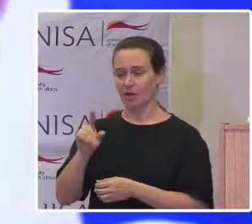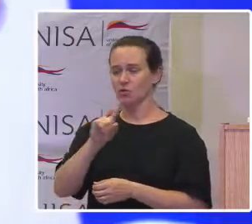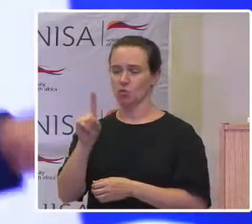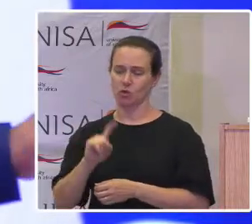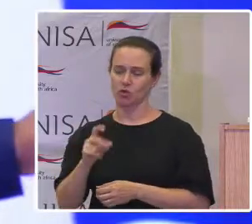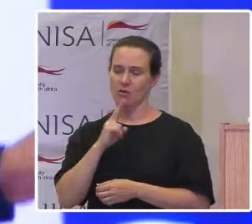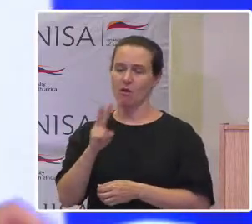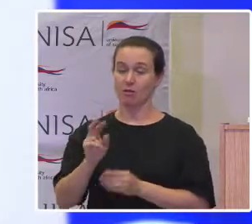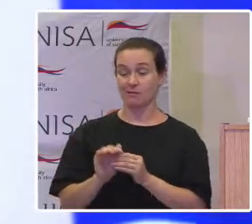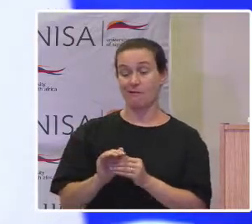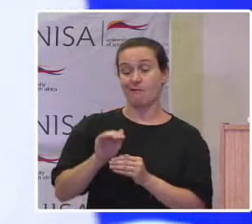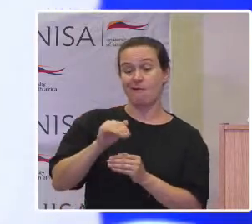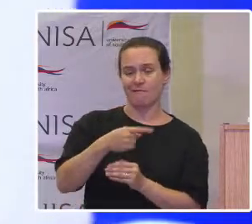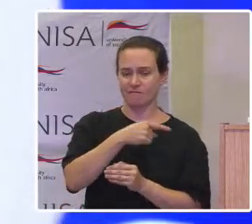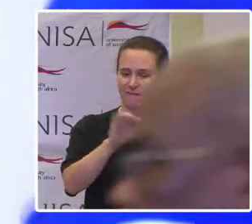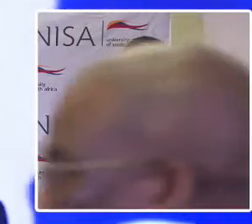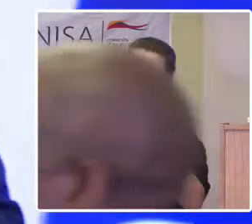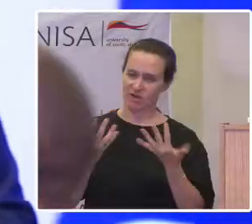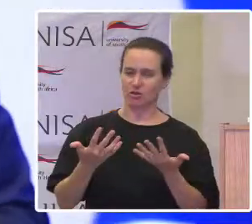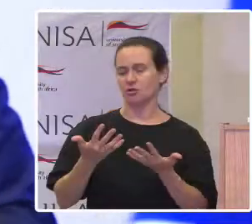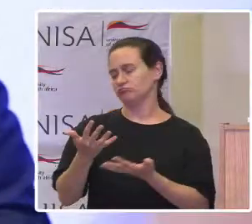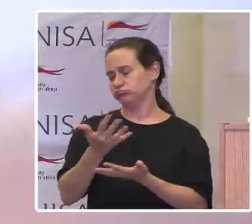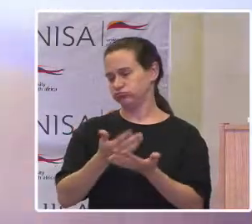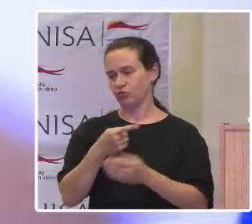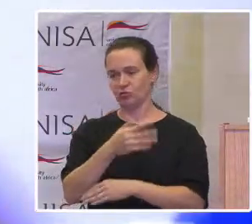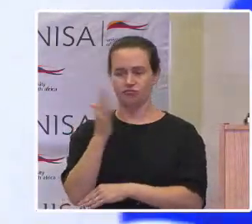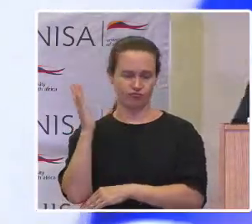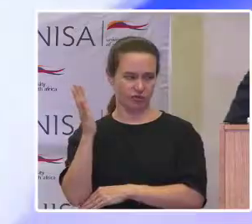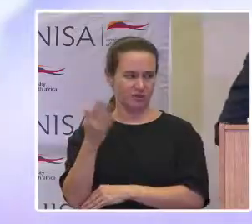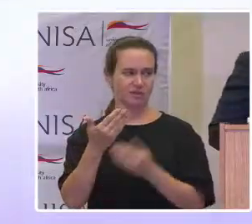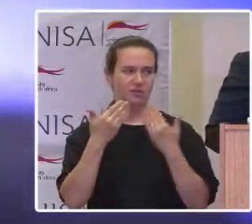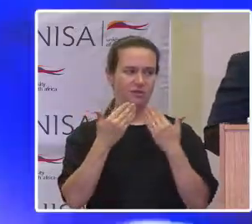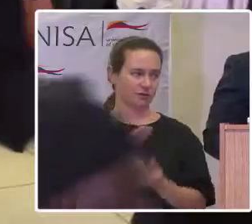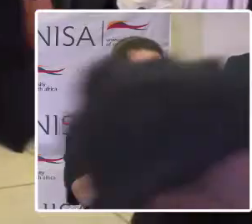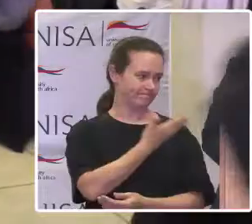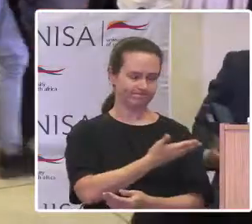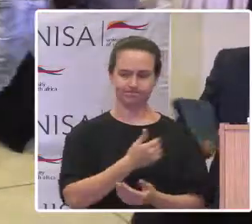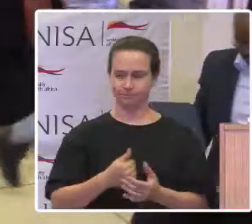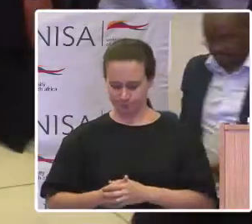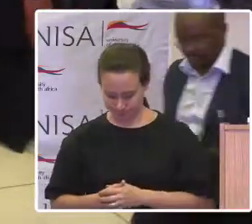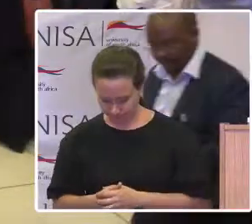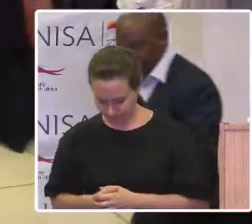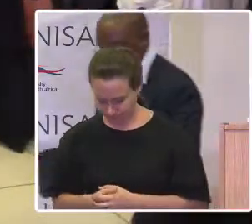session after they have presented. Over to you, Doc.